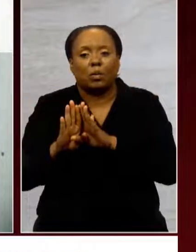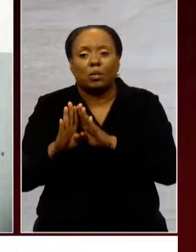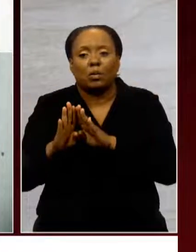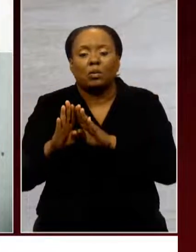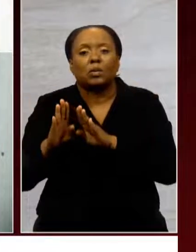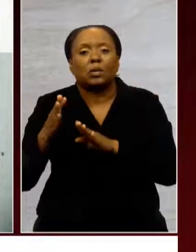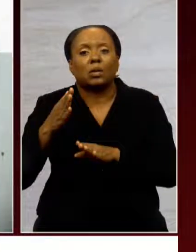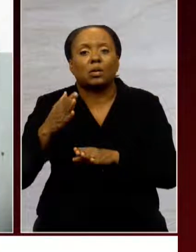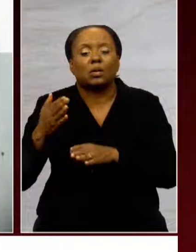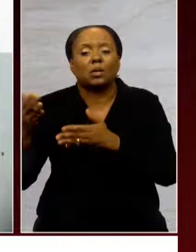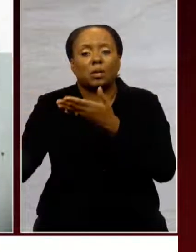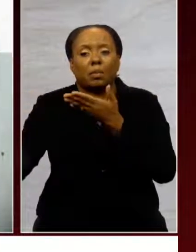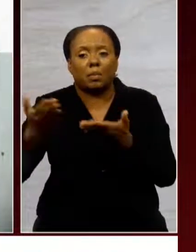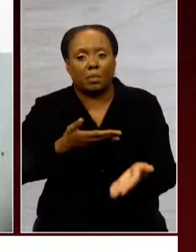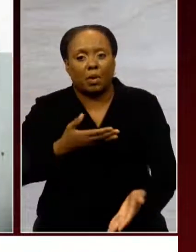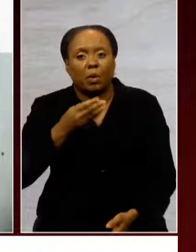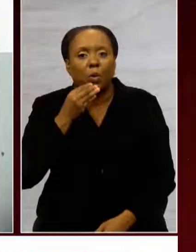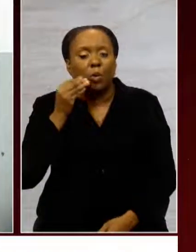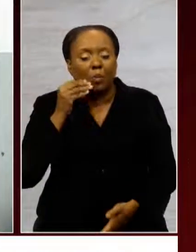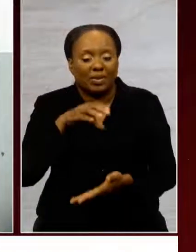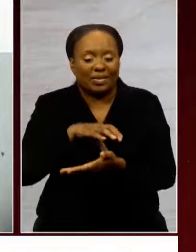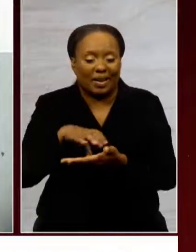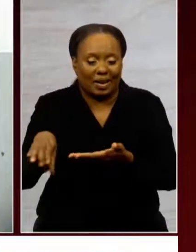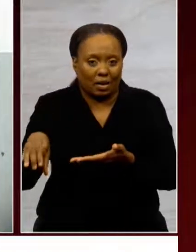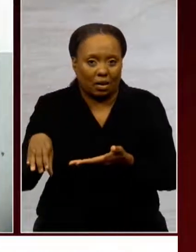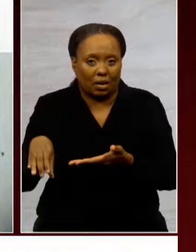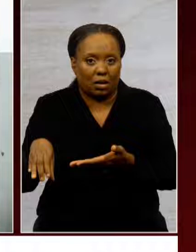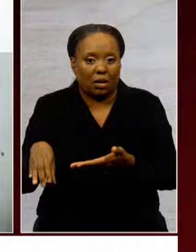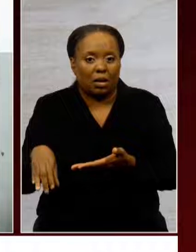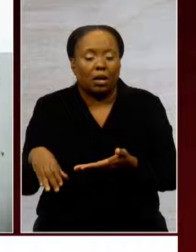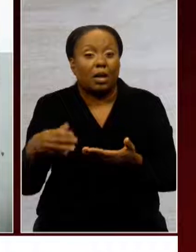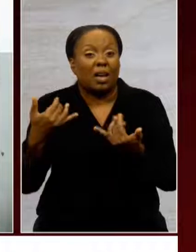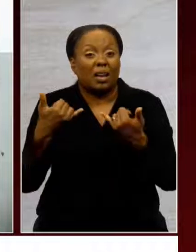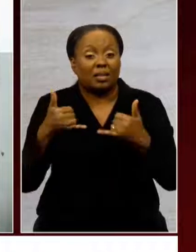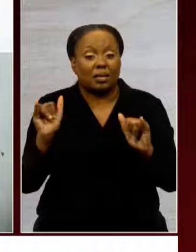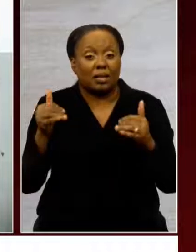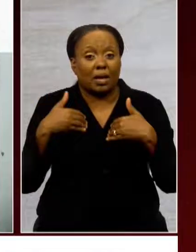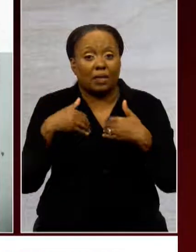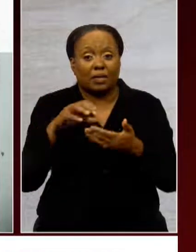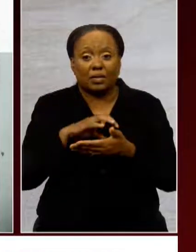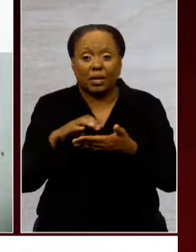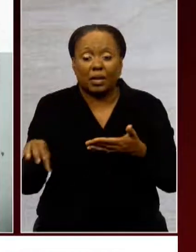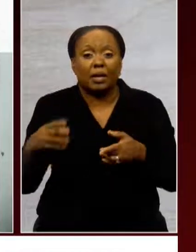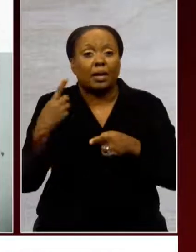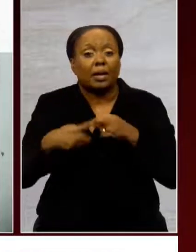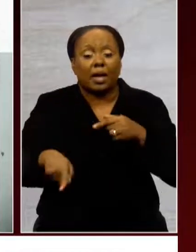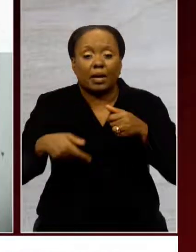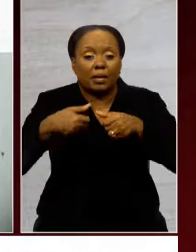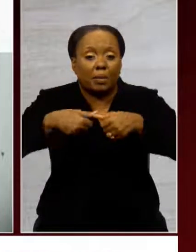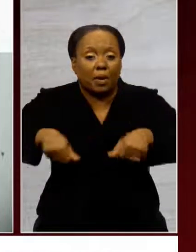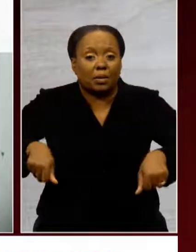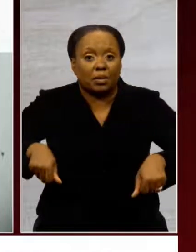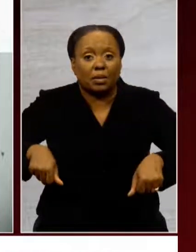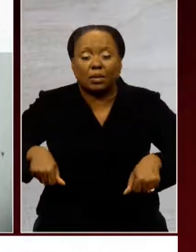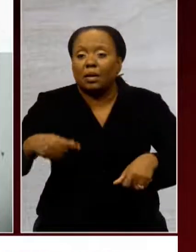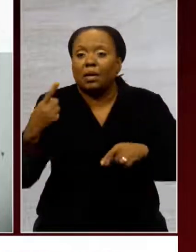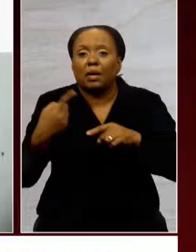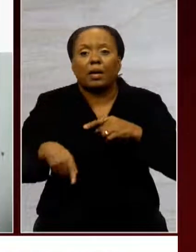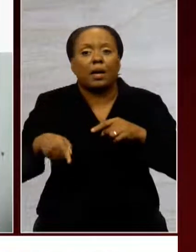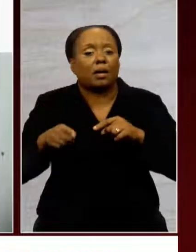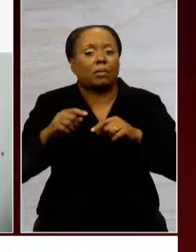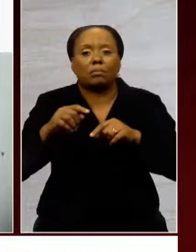for the long holiday. Up to now, I have the check still. Cannot get it deposit, nor cannot get an account open for